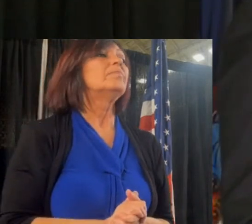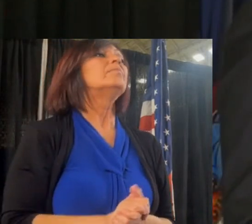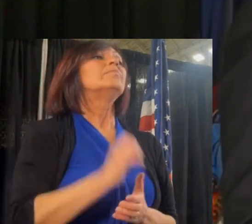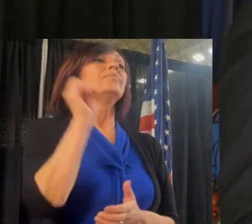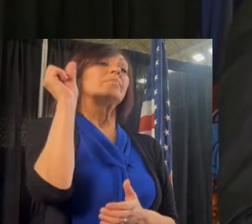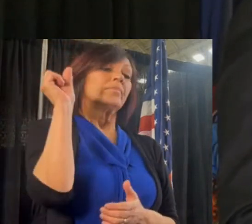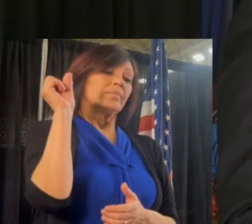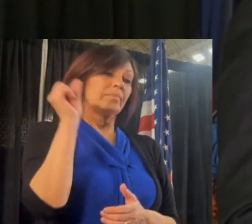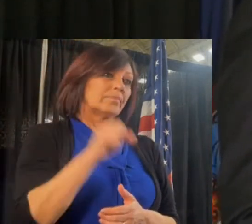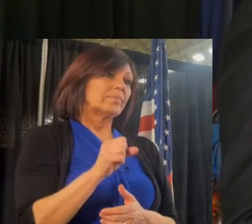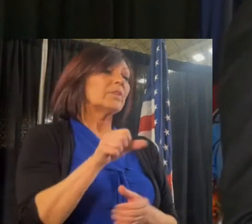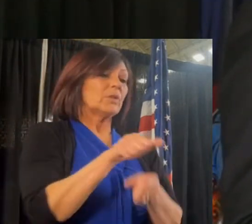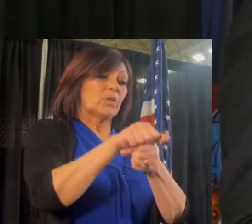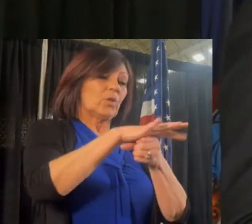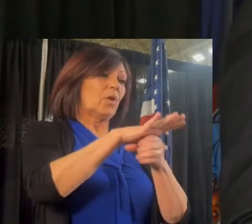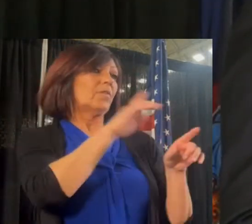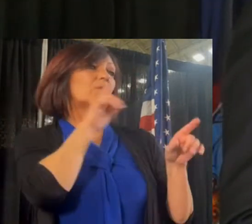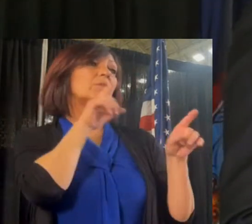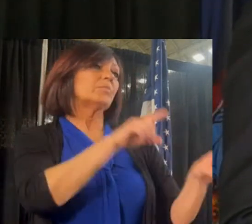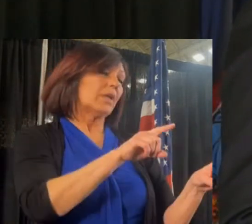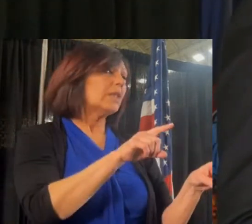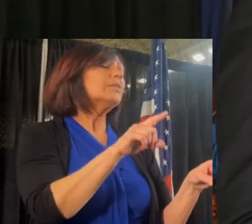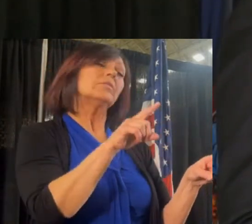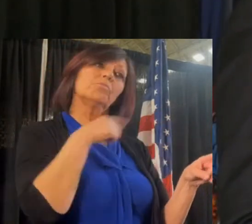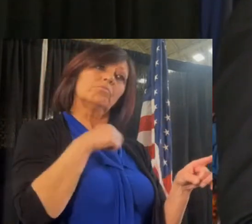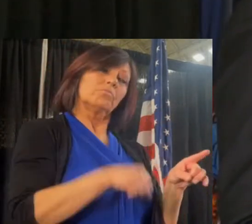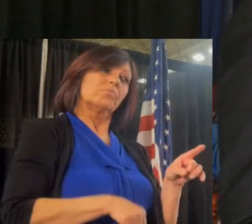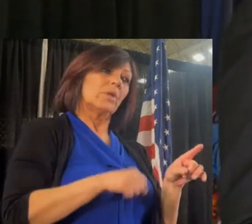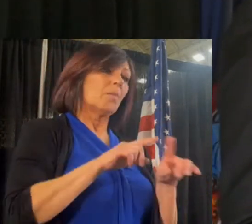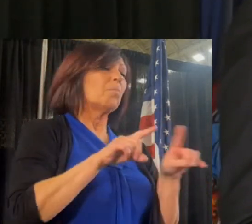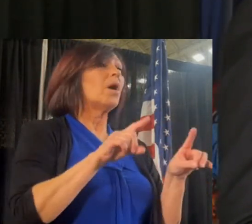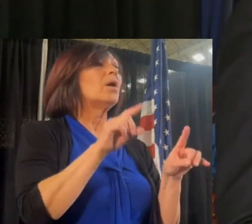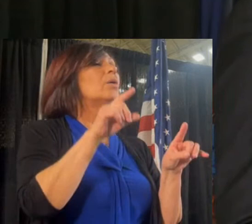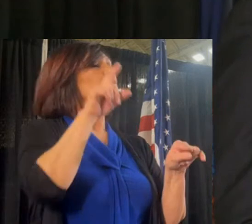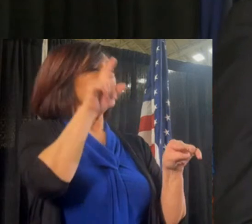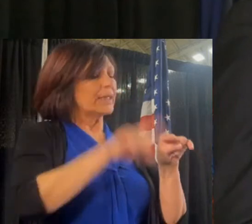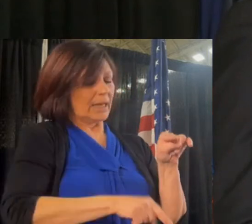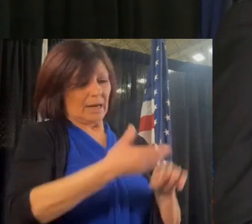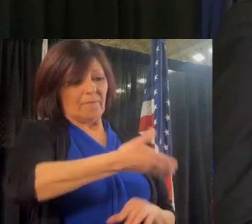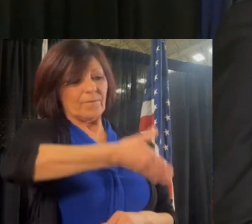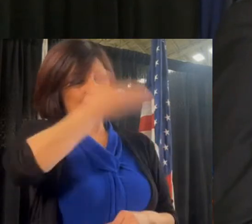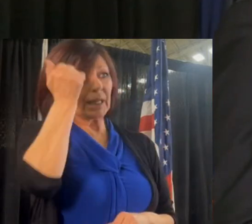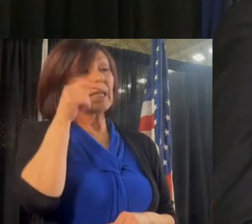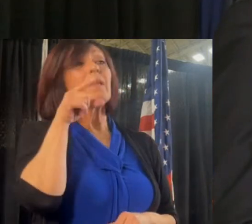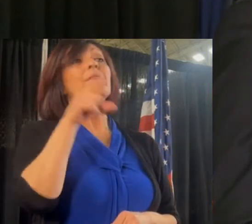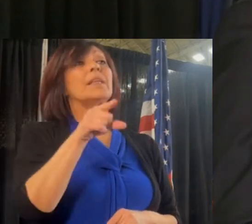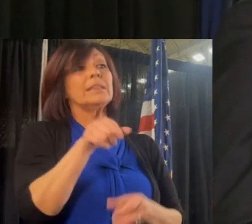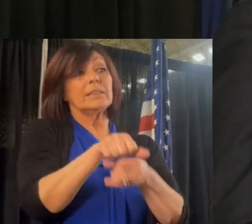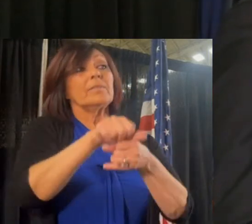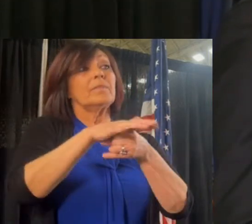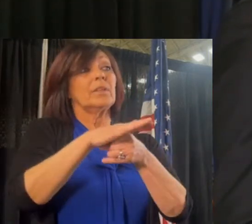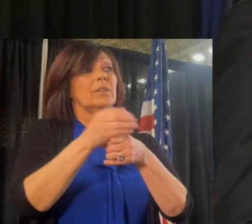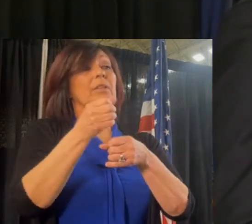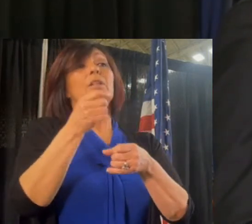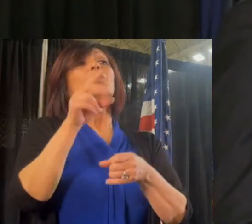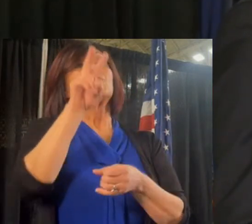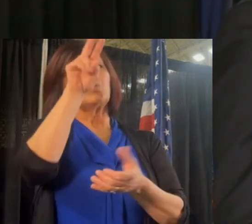Although our COVID response is much to be proud of, we must not forget that this virus has cost our community